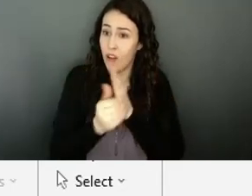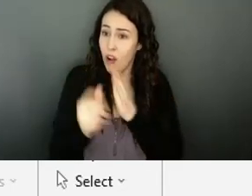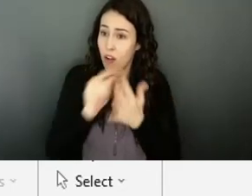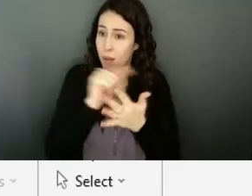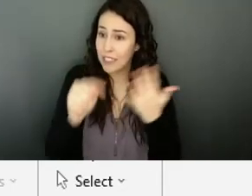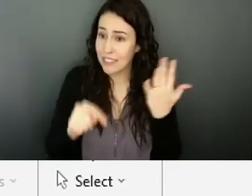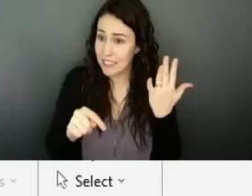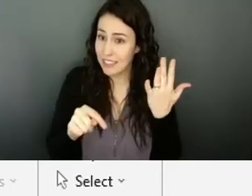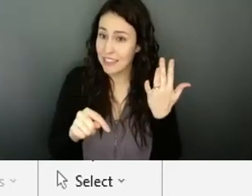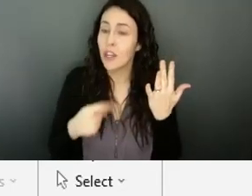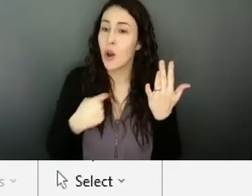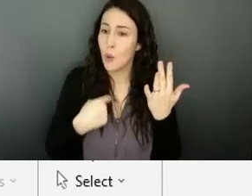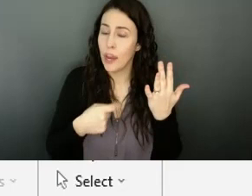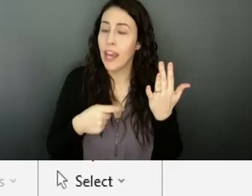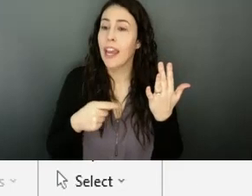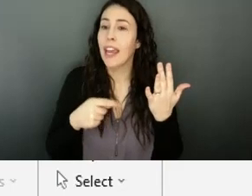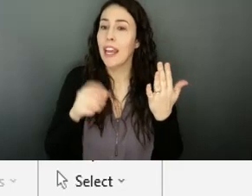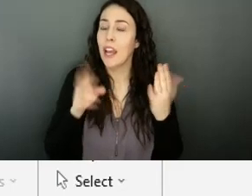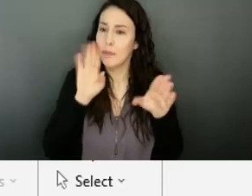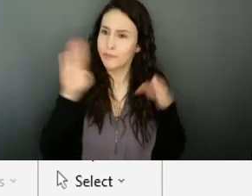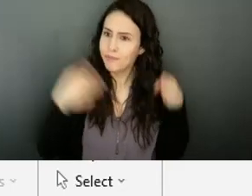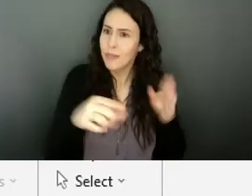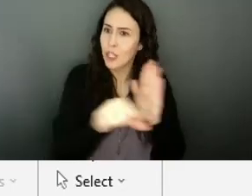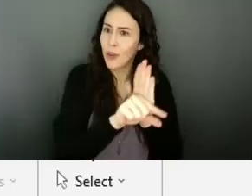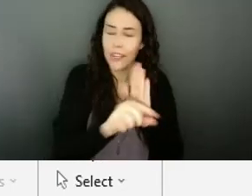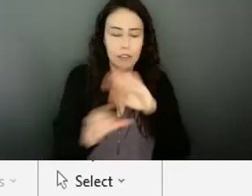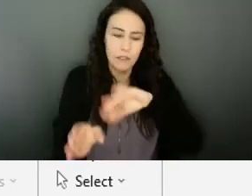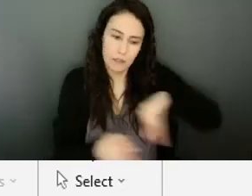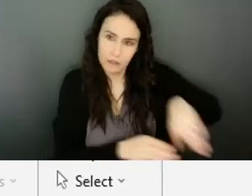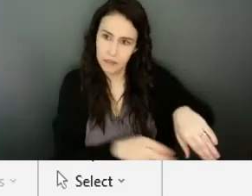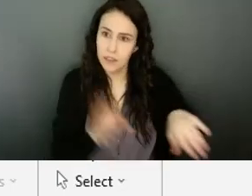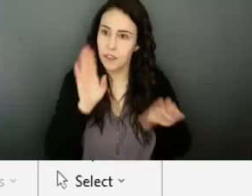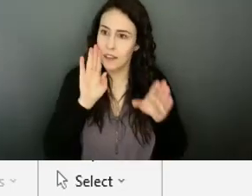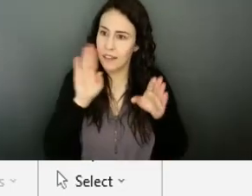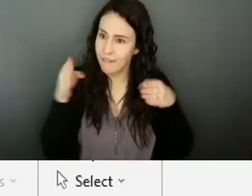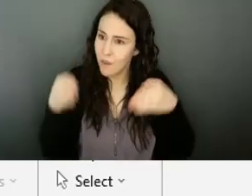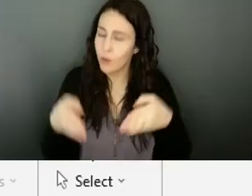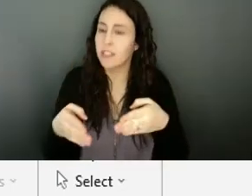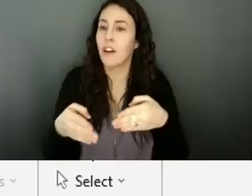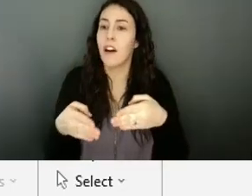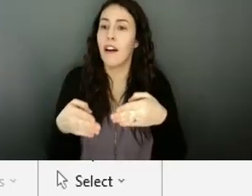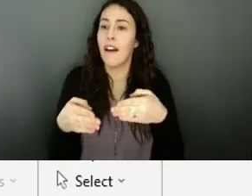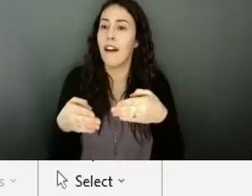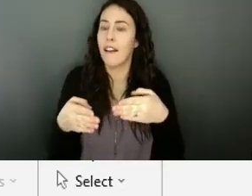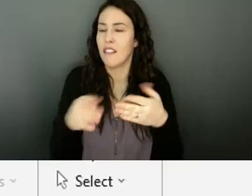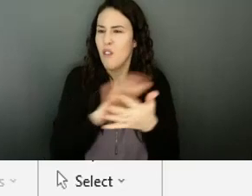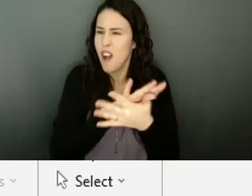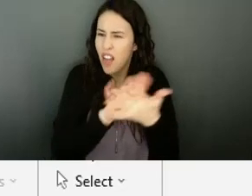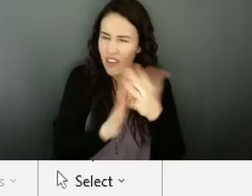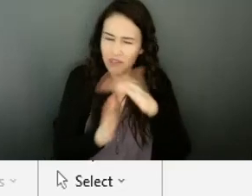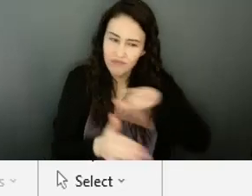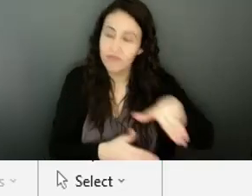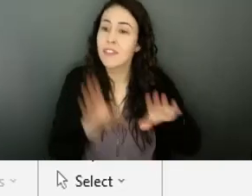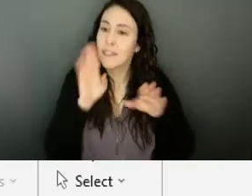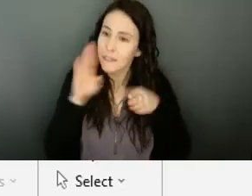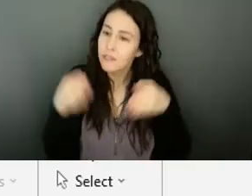refocused our lens away from grades, away from everything else that we've focused on in higher education, to assessing